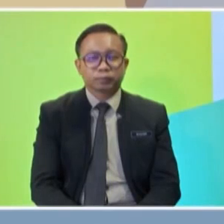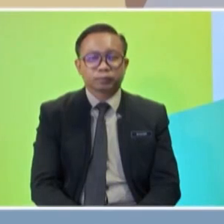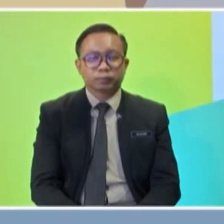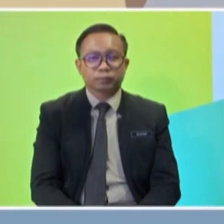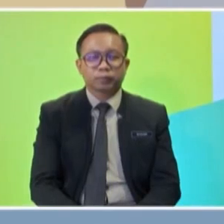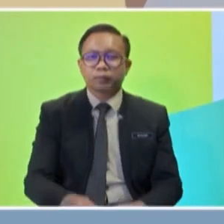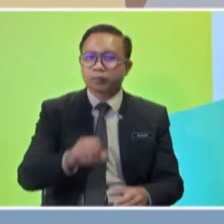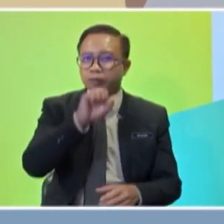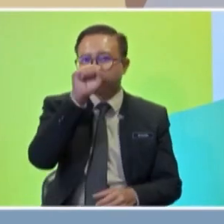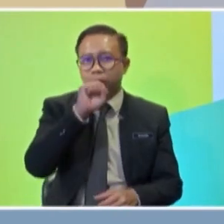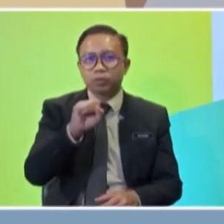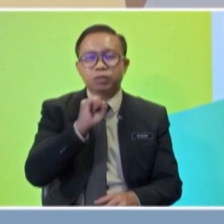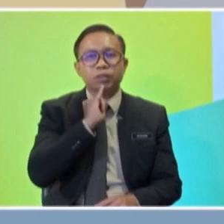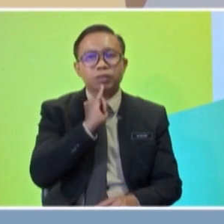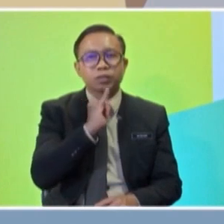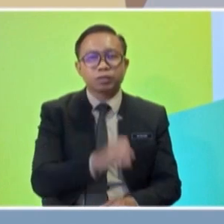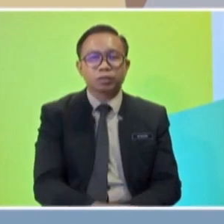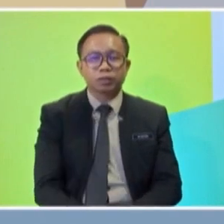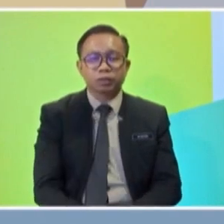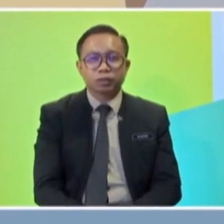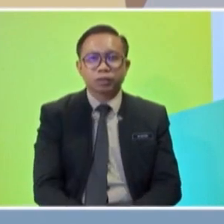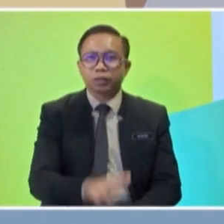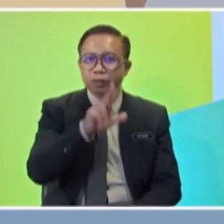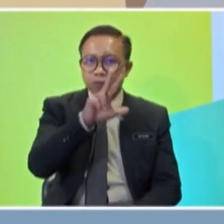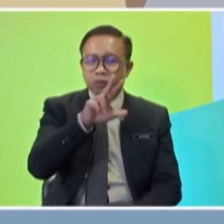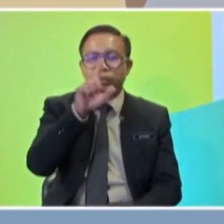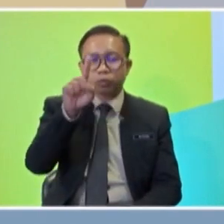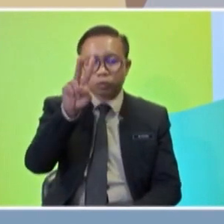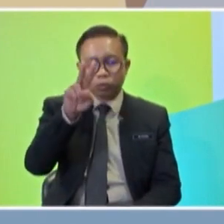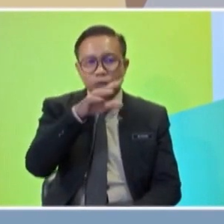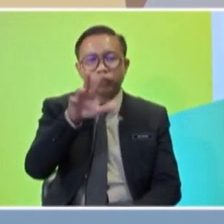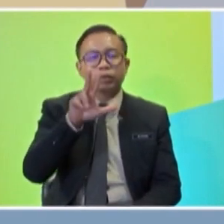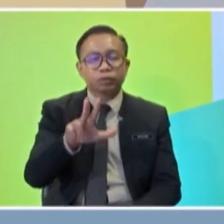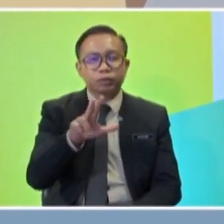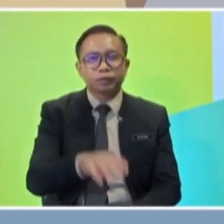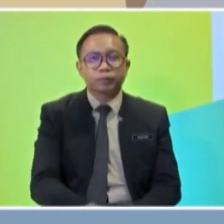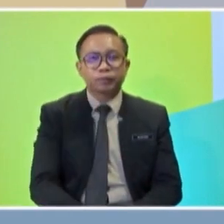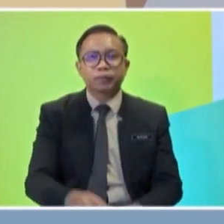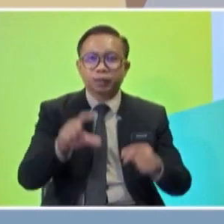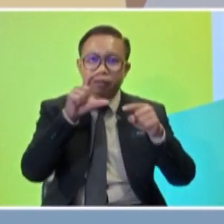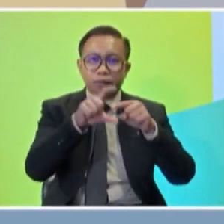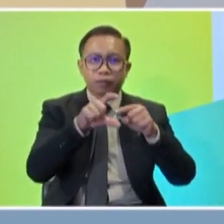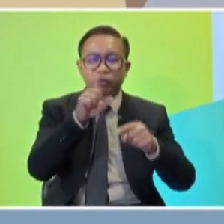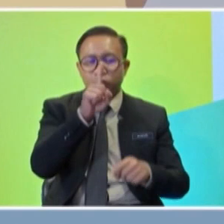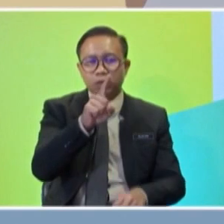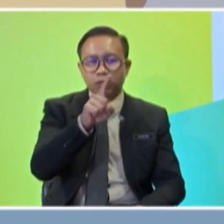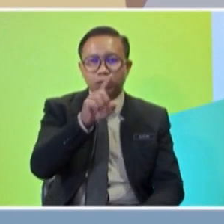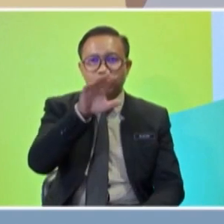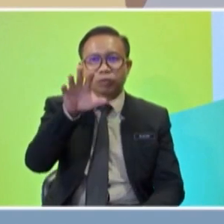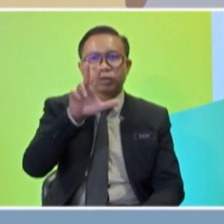So this question is 3, 2 over 3 divided by 1 over